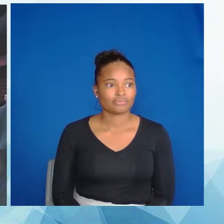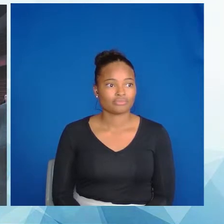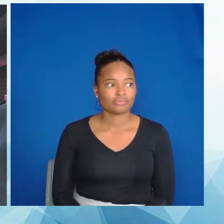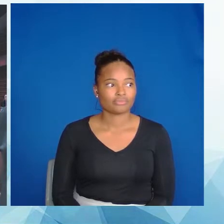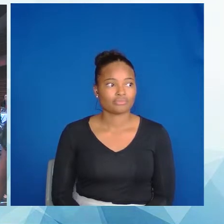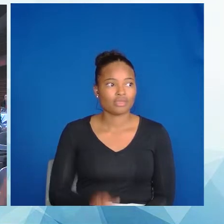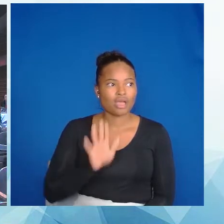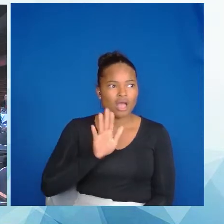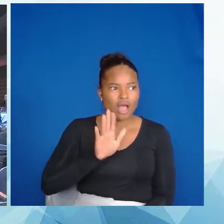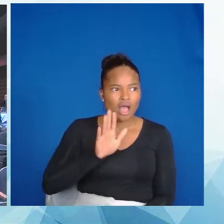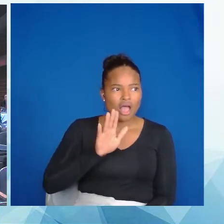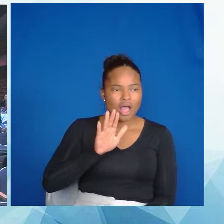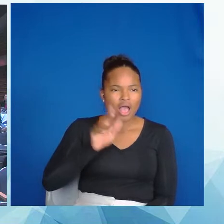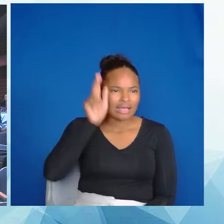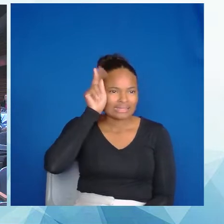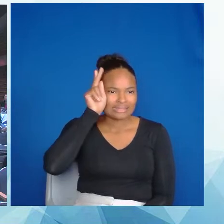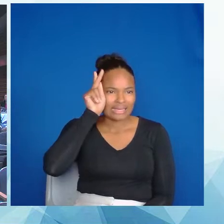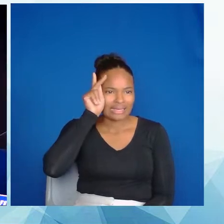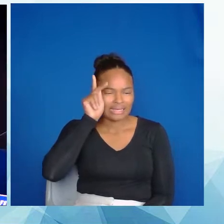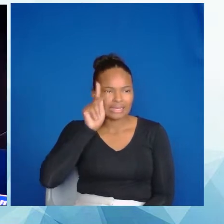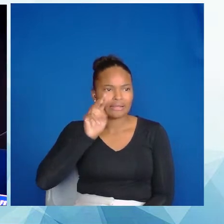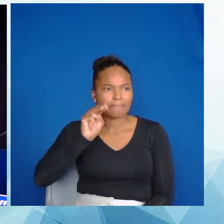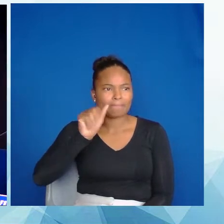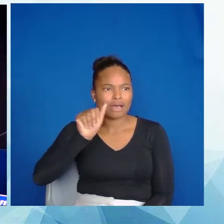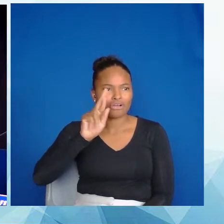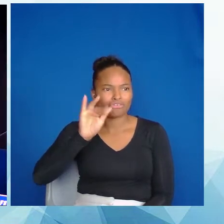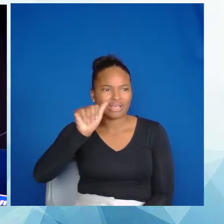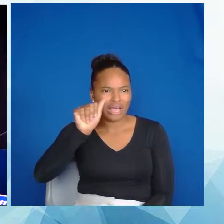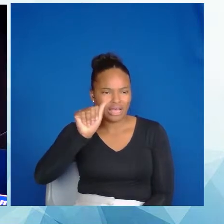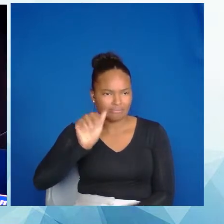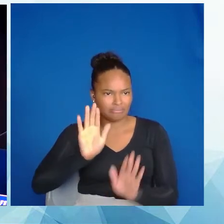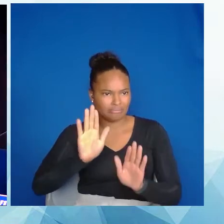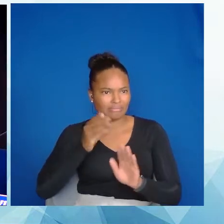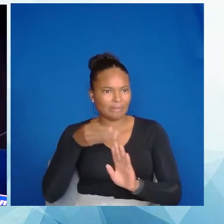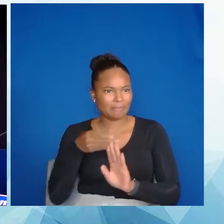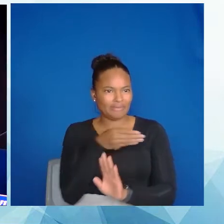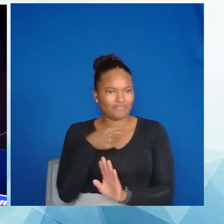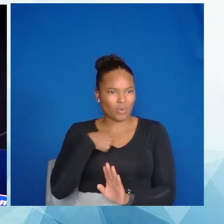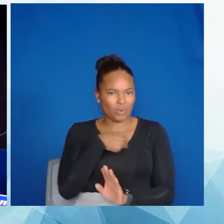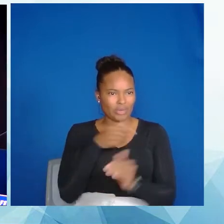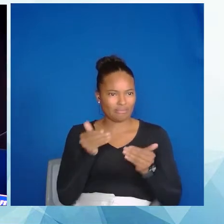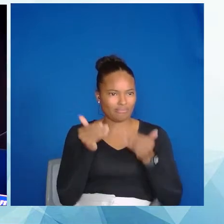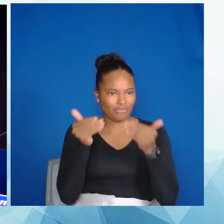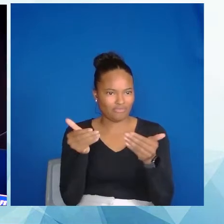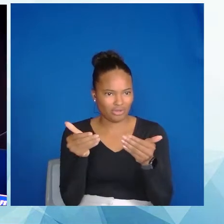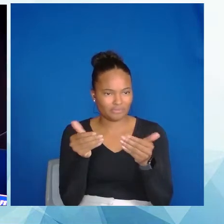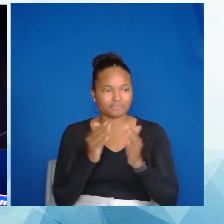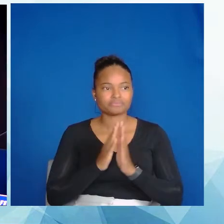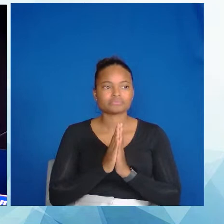Maria, before we move forward, Maria, thank you.